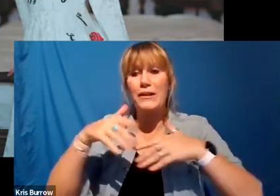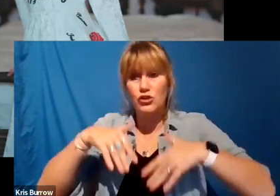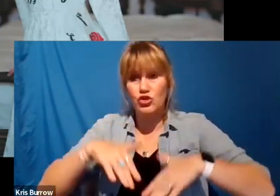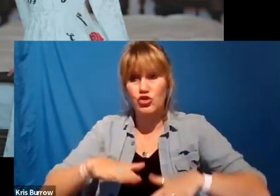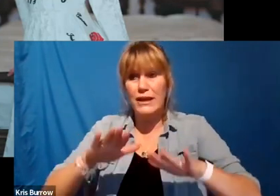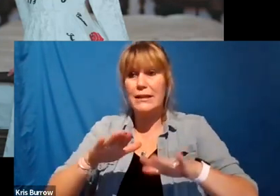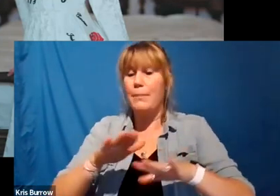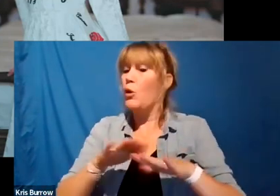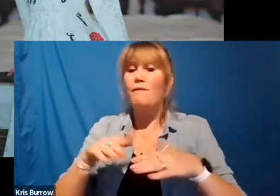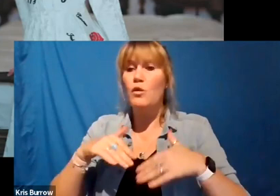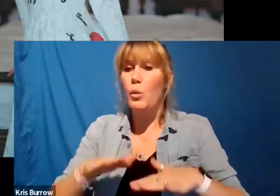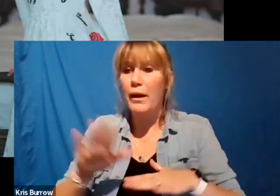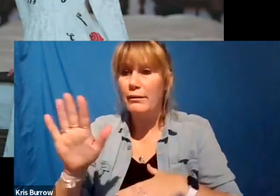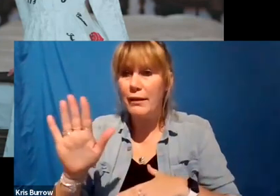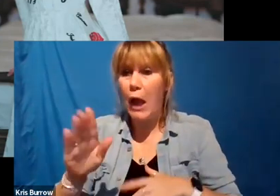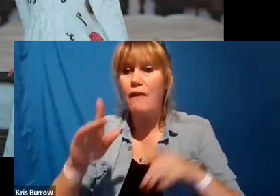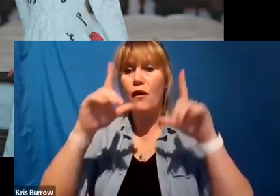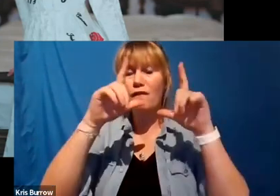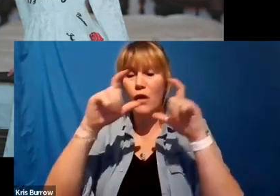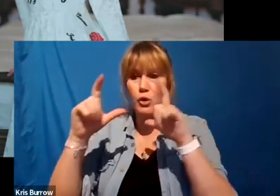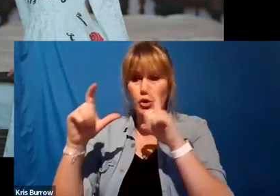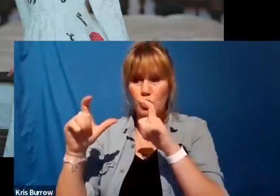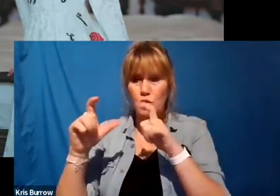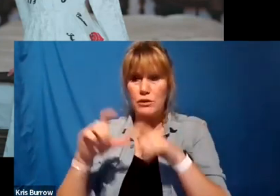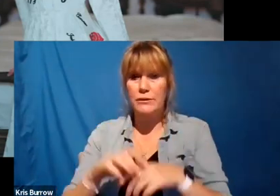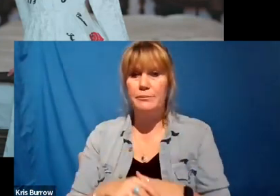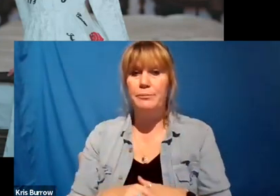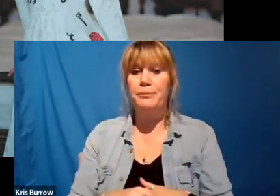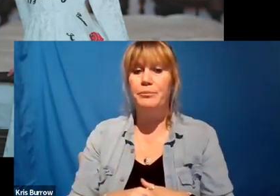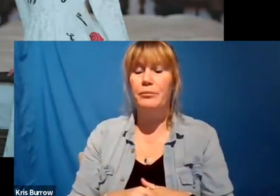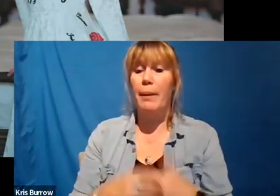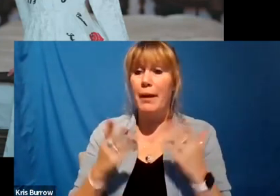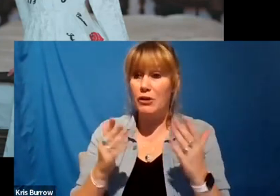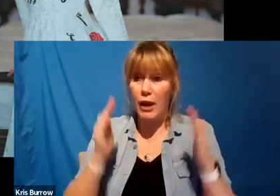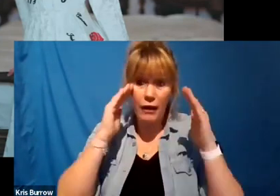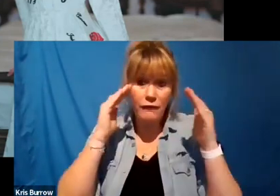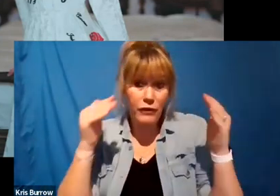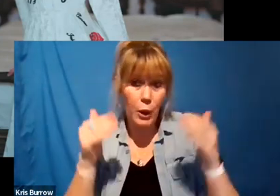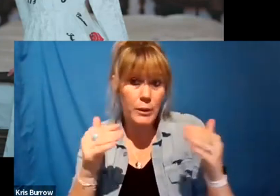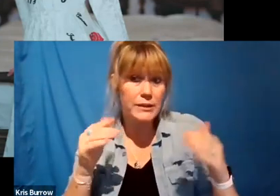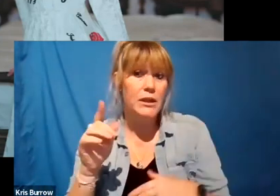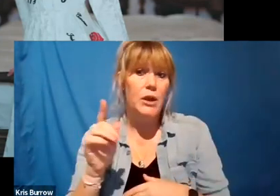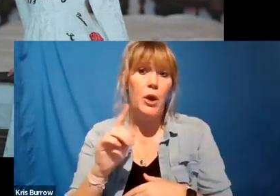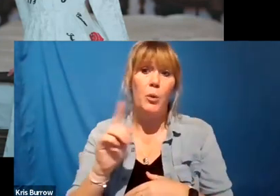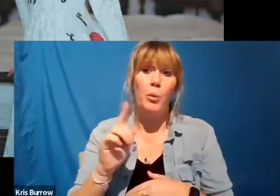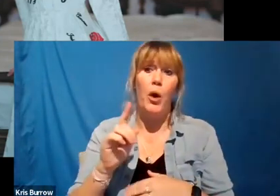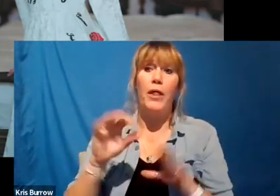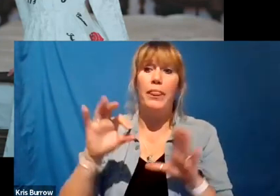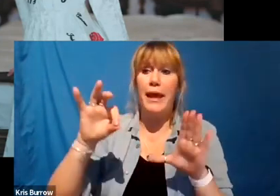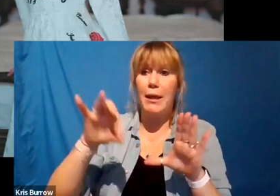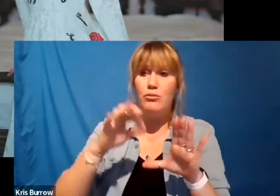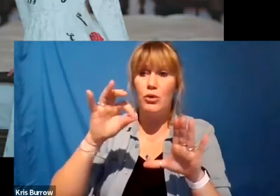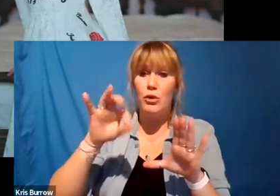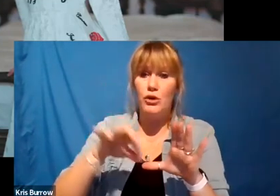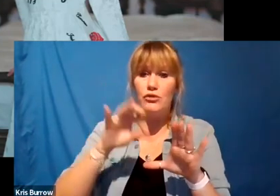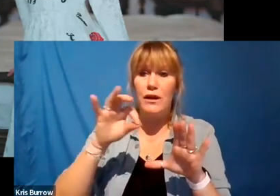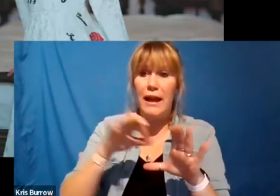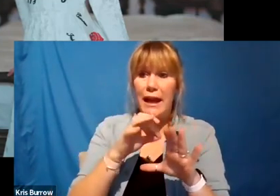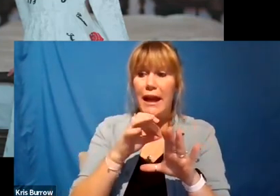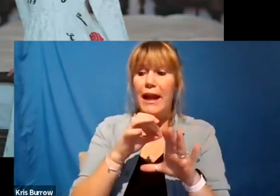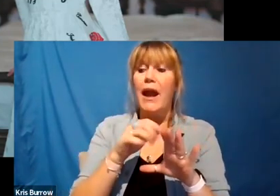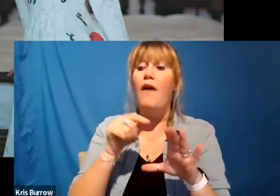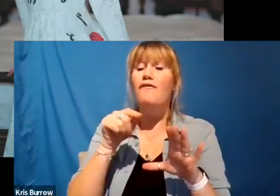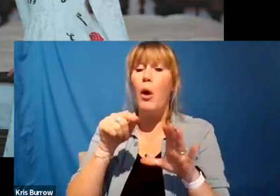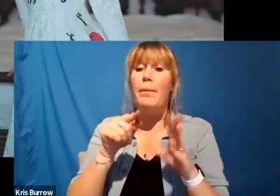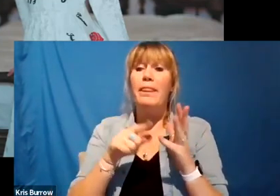photo shoot. But what I'm focusing on tonight is the embroideries from the Untamed Threads